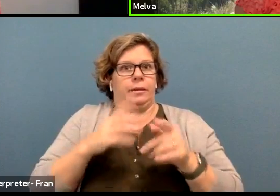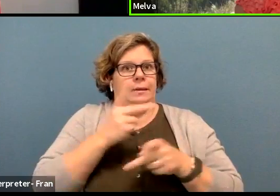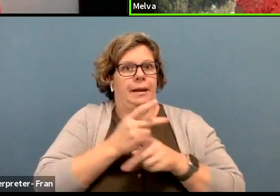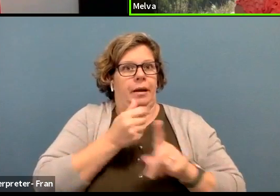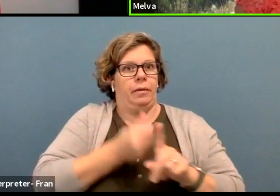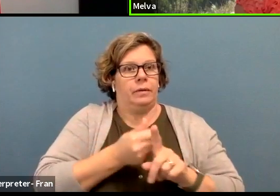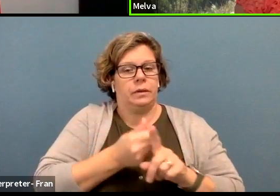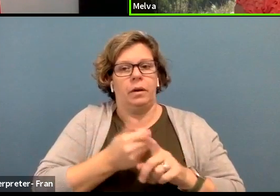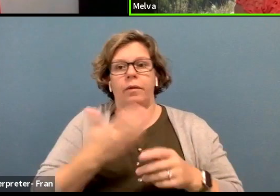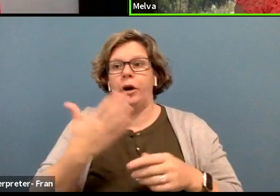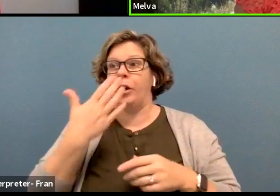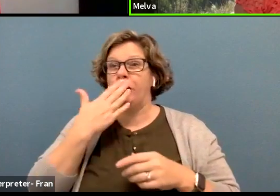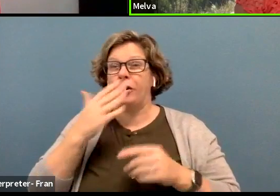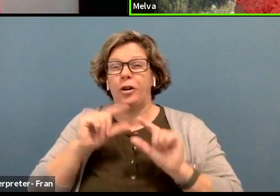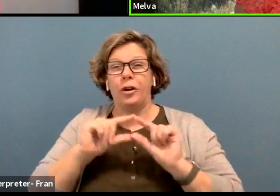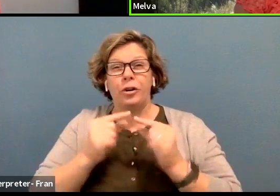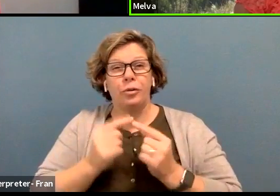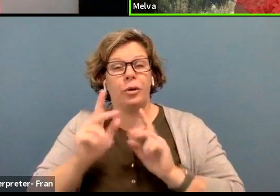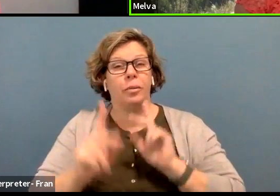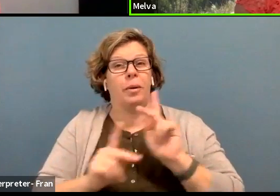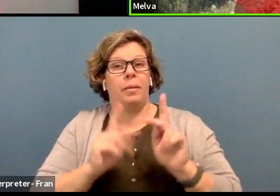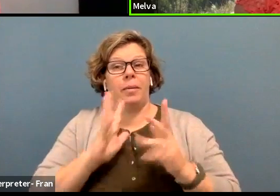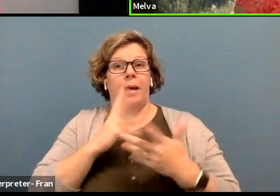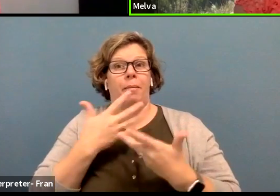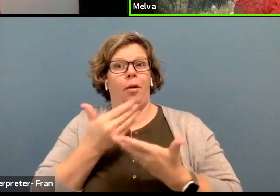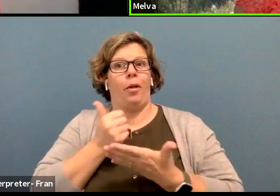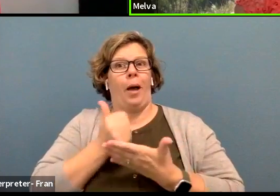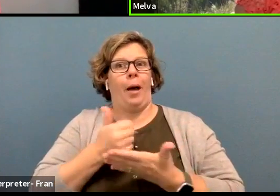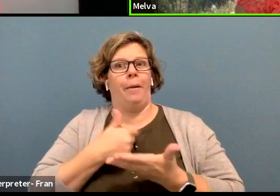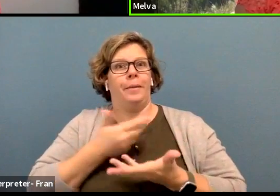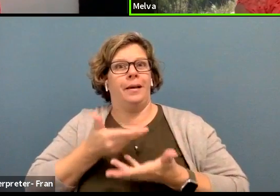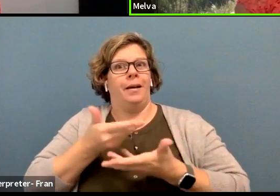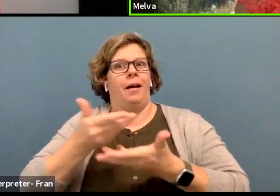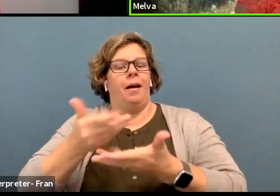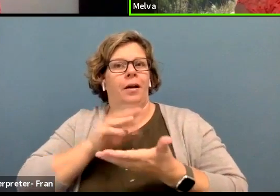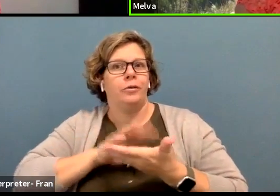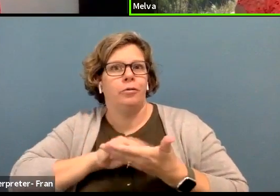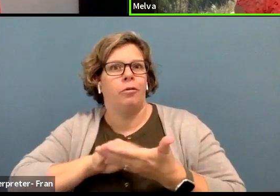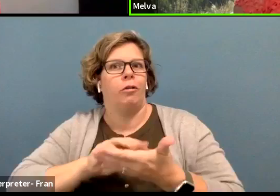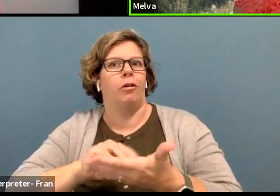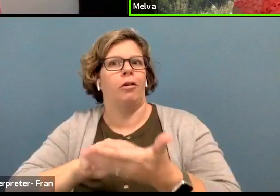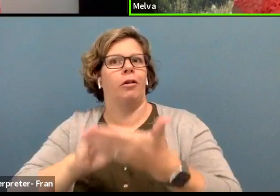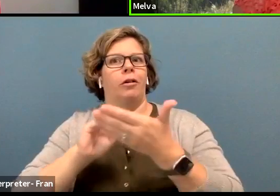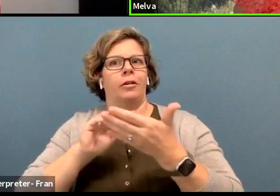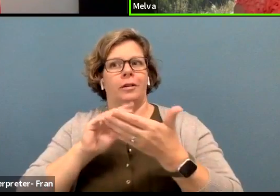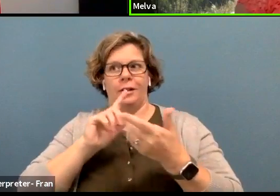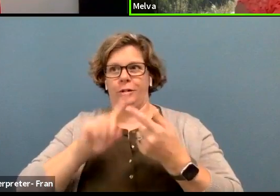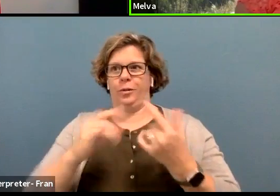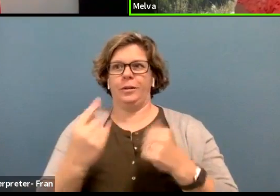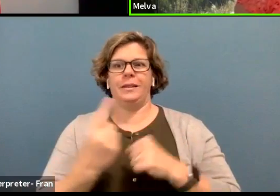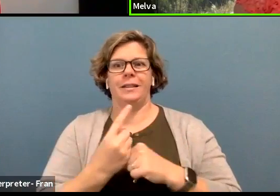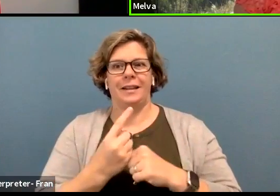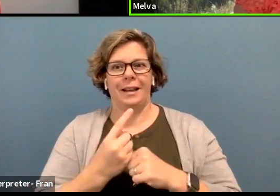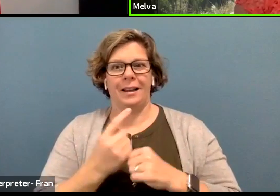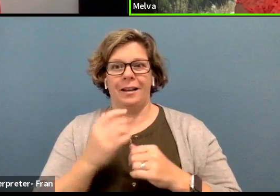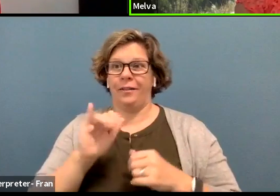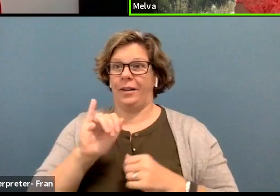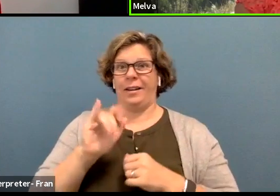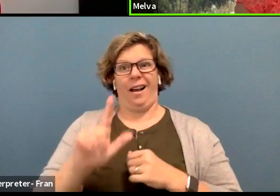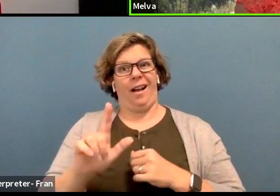of folks who brought me along to where I am today in the independent living